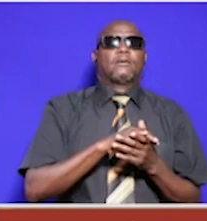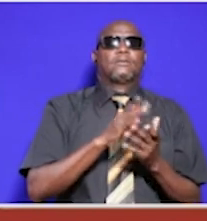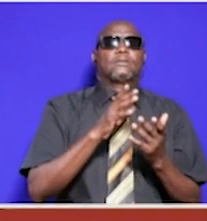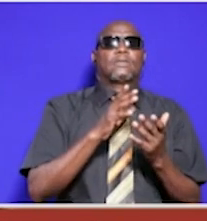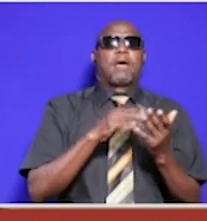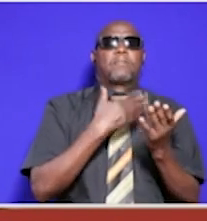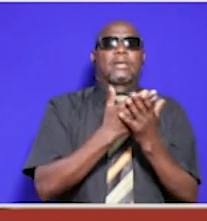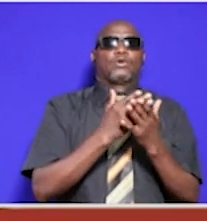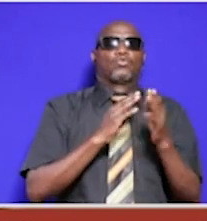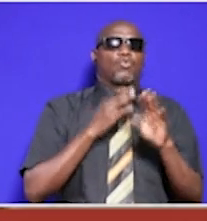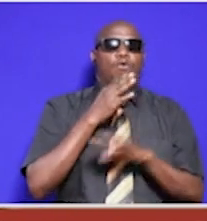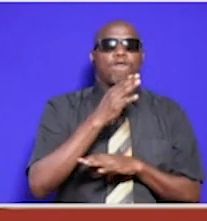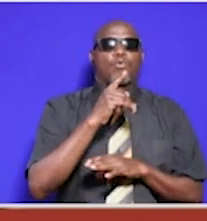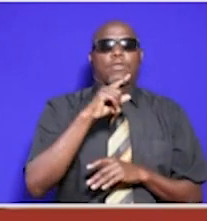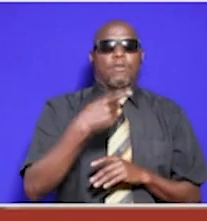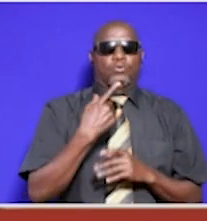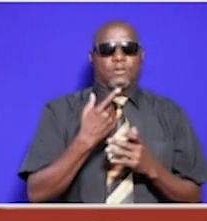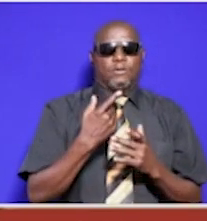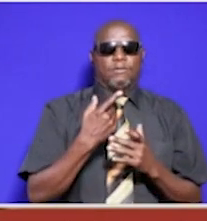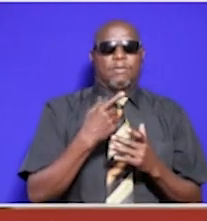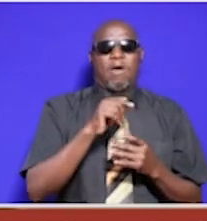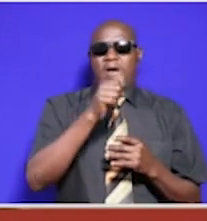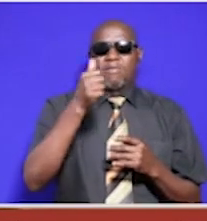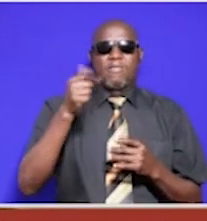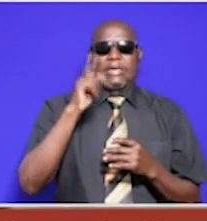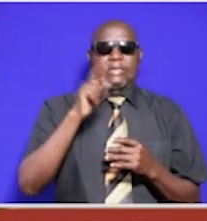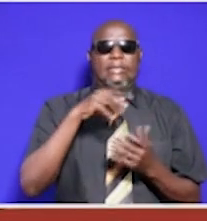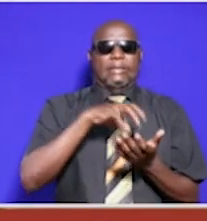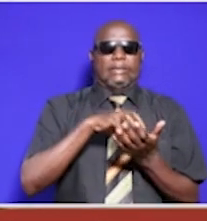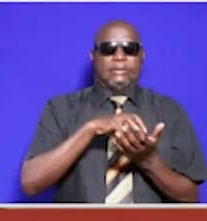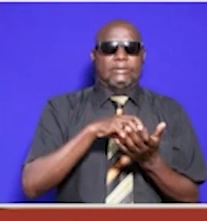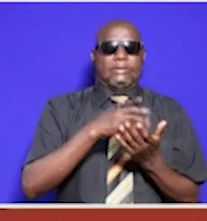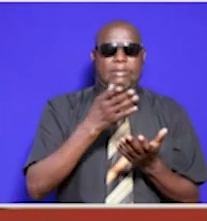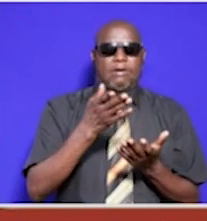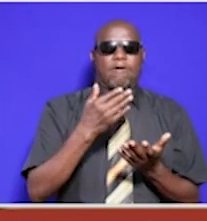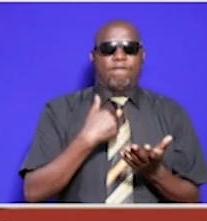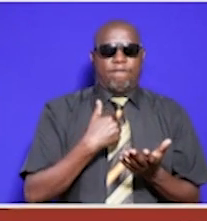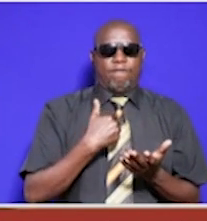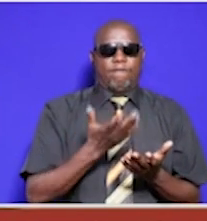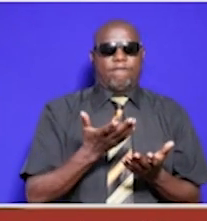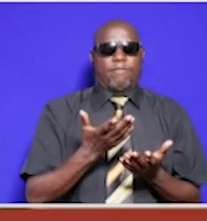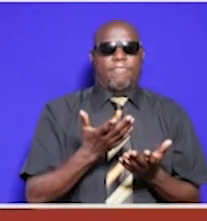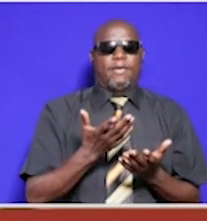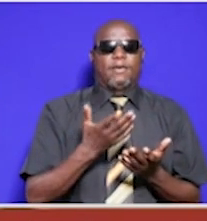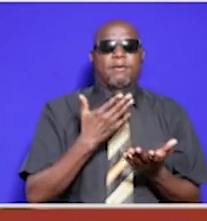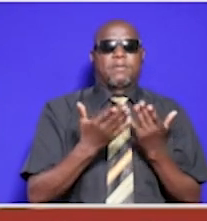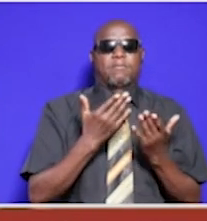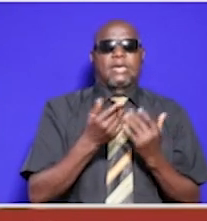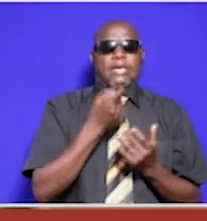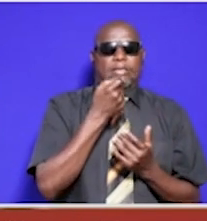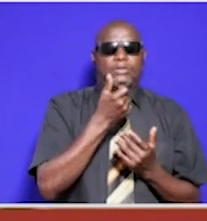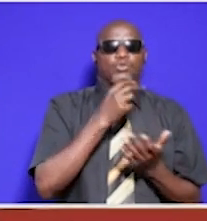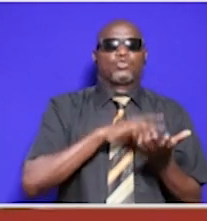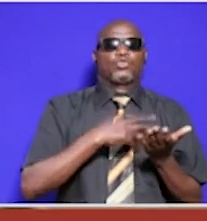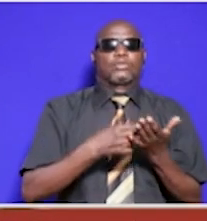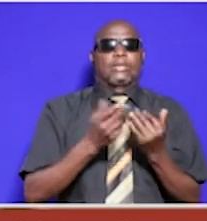1,000. I want to believe that there are so many other needy cases that are still out there that maybe with a little more resources they could be